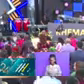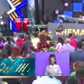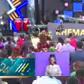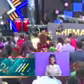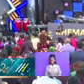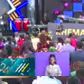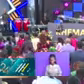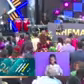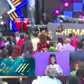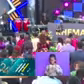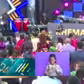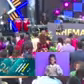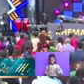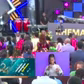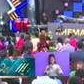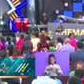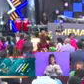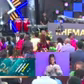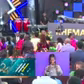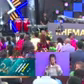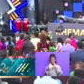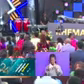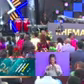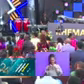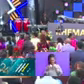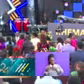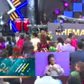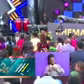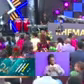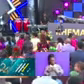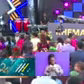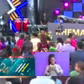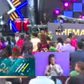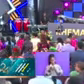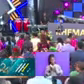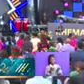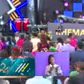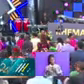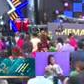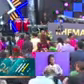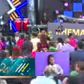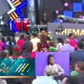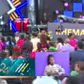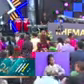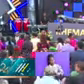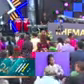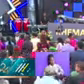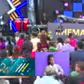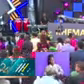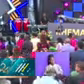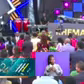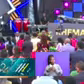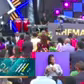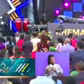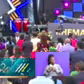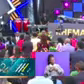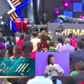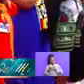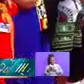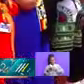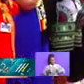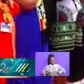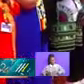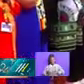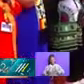husband but if you are married and you are struggling with a miracle child or you are struggling with